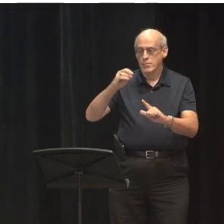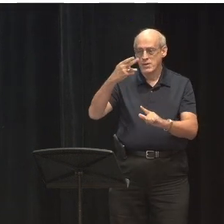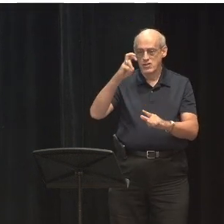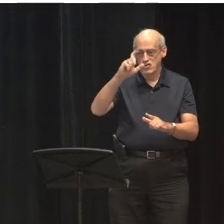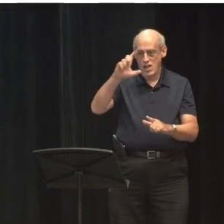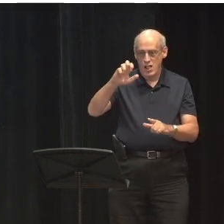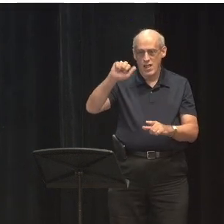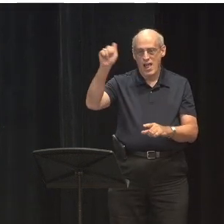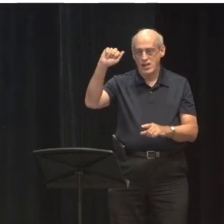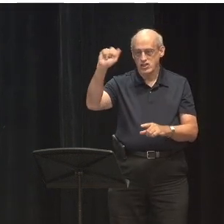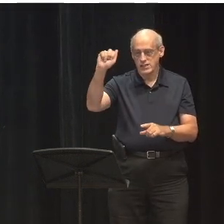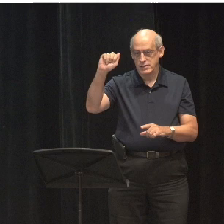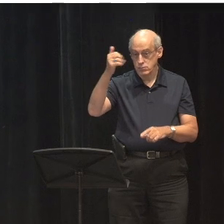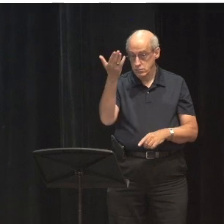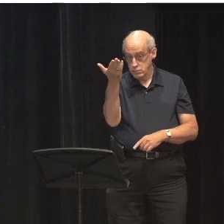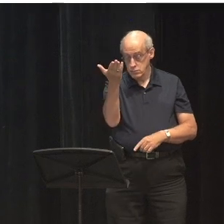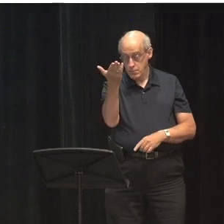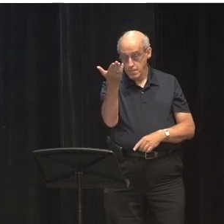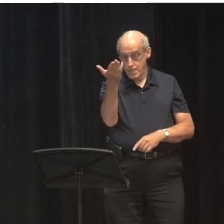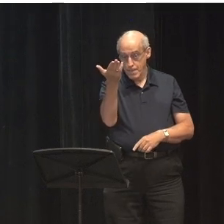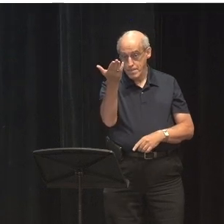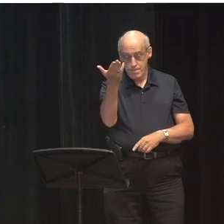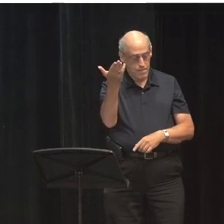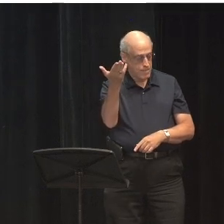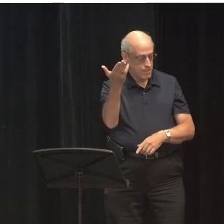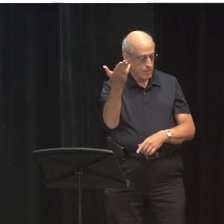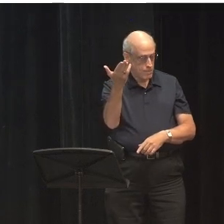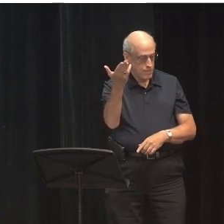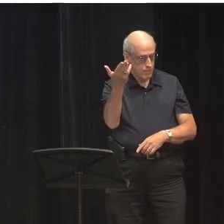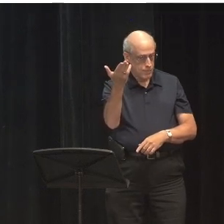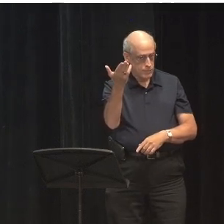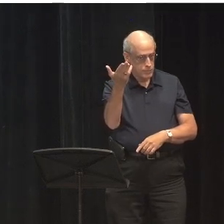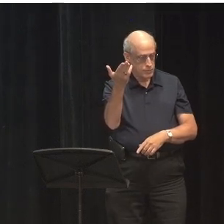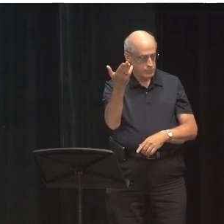Michelle Ashkin. Michelle, also online.